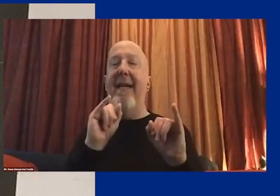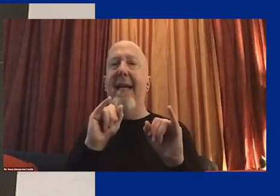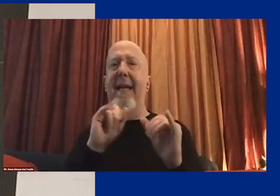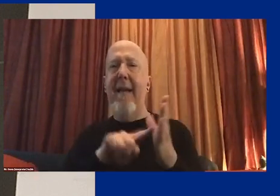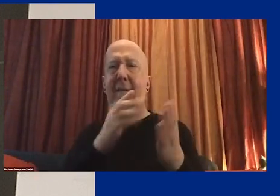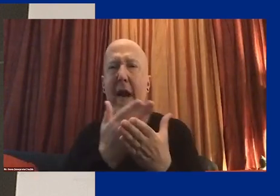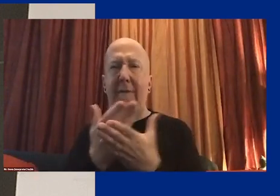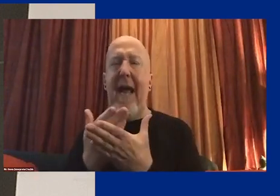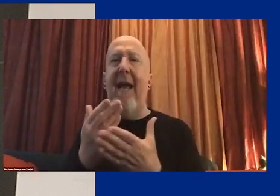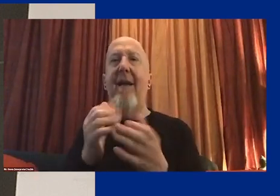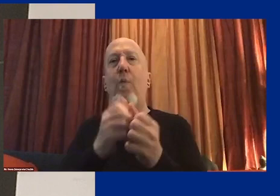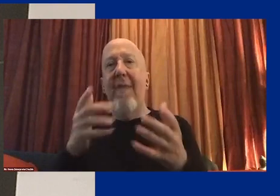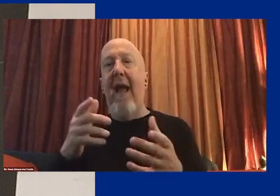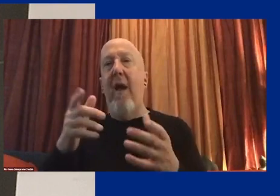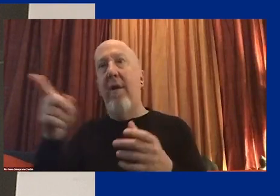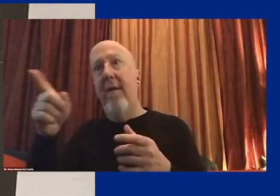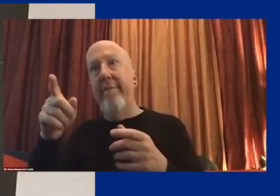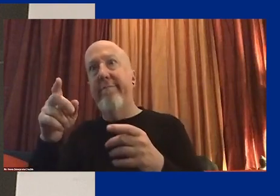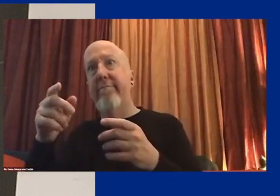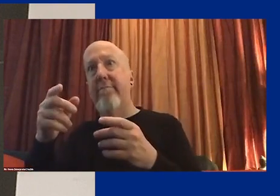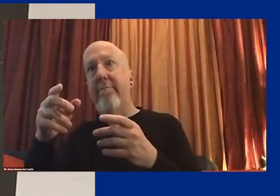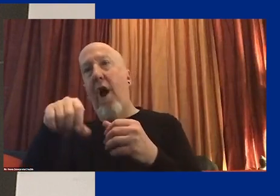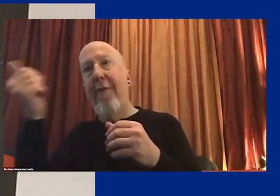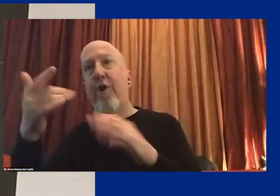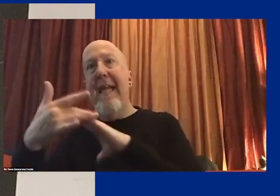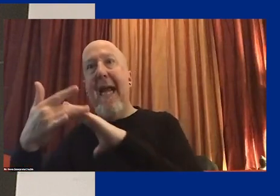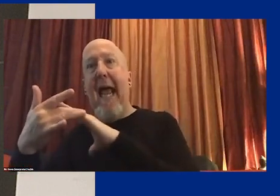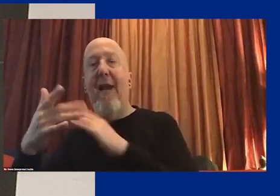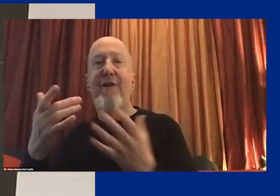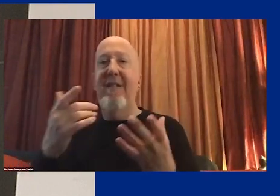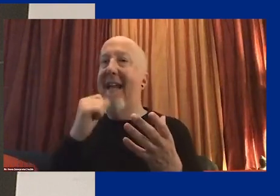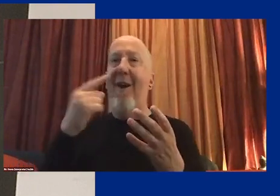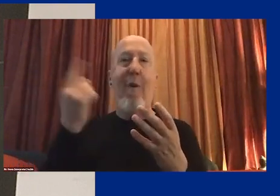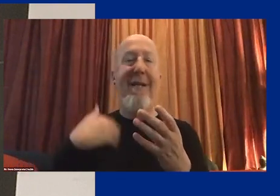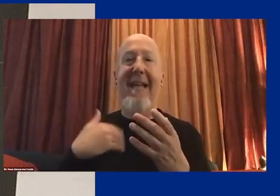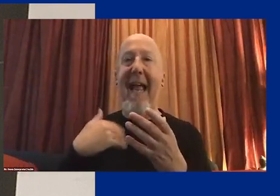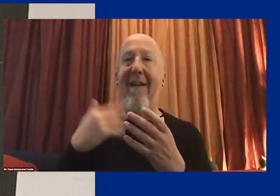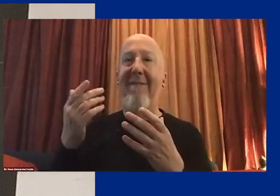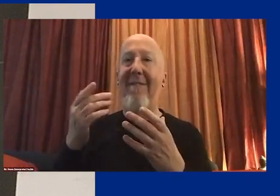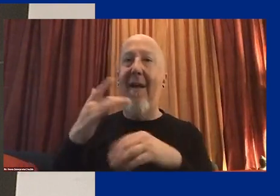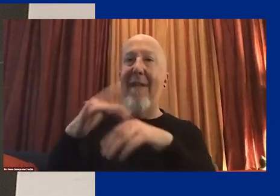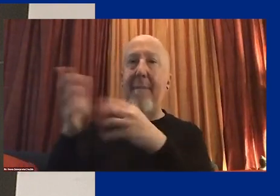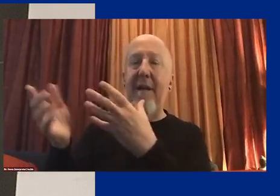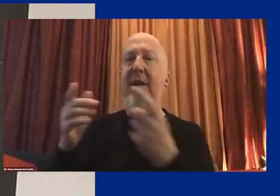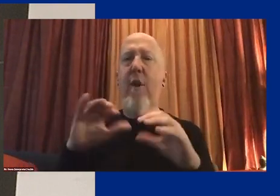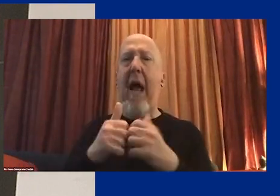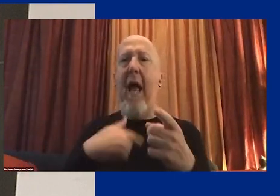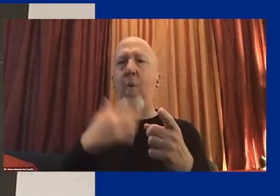I don't always have access to. How do I make wishes known in a form the